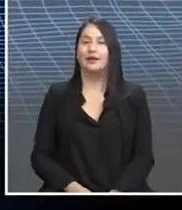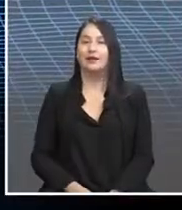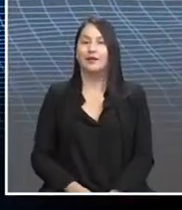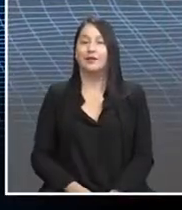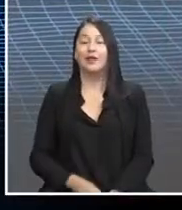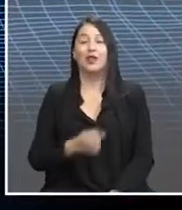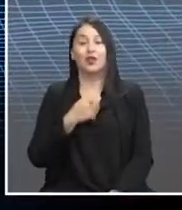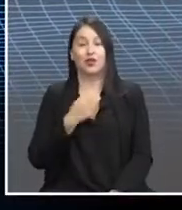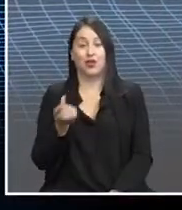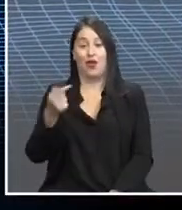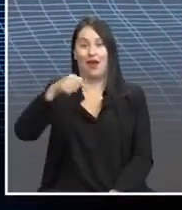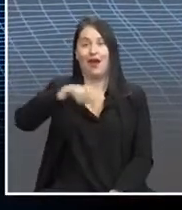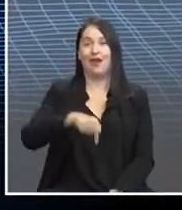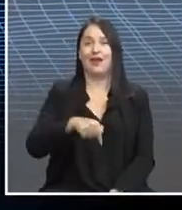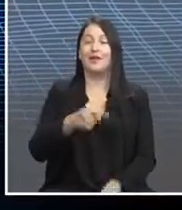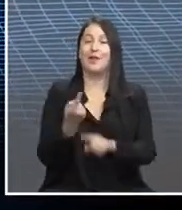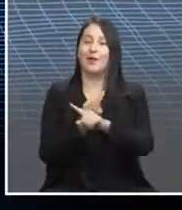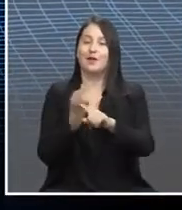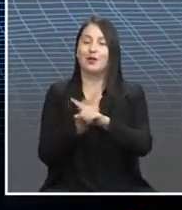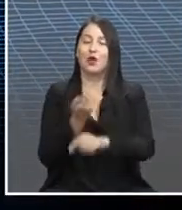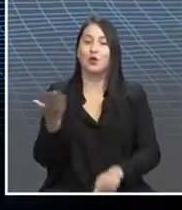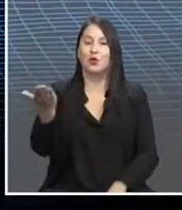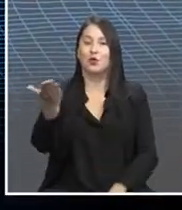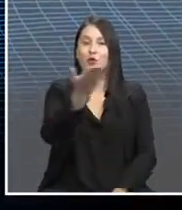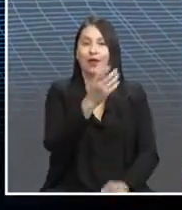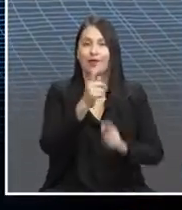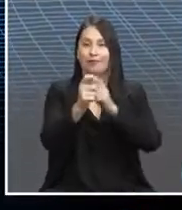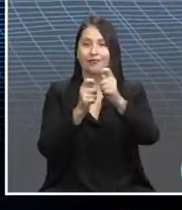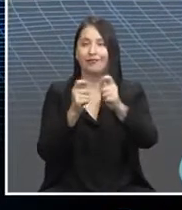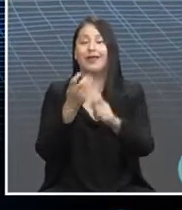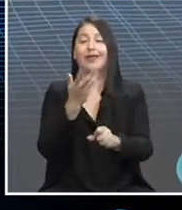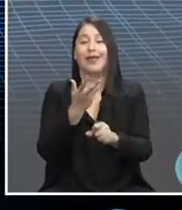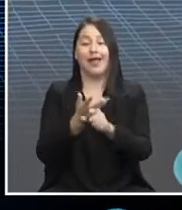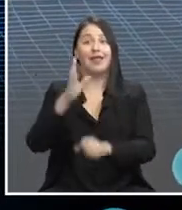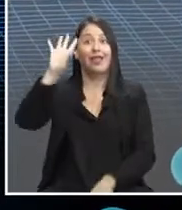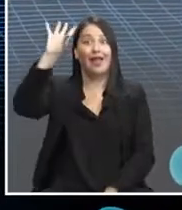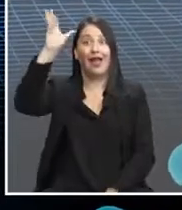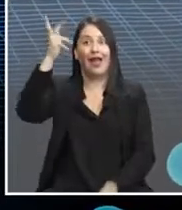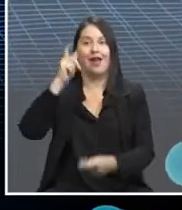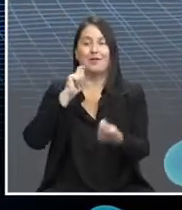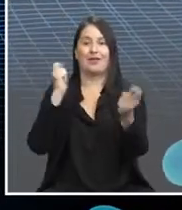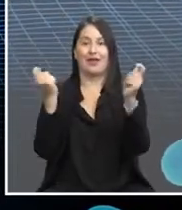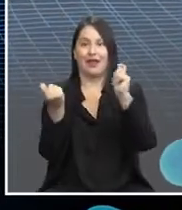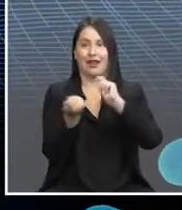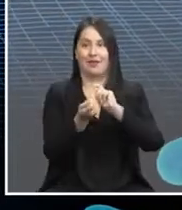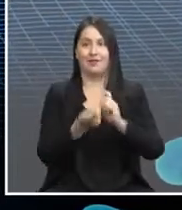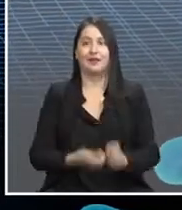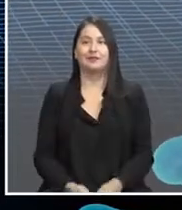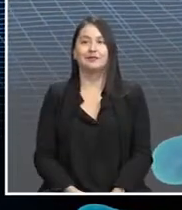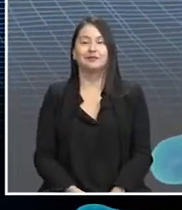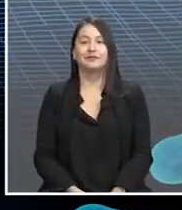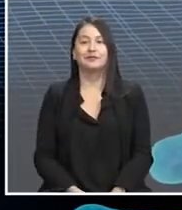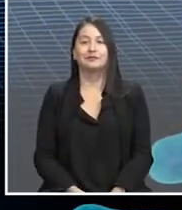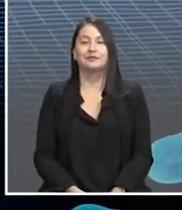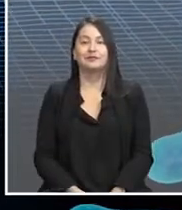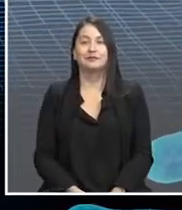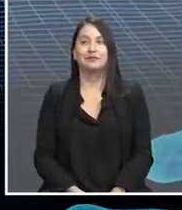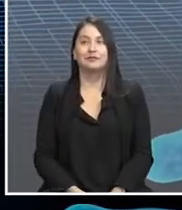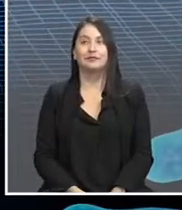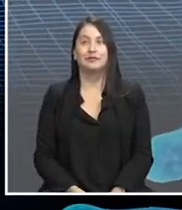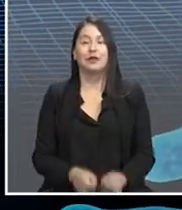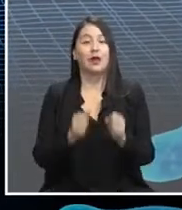existential risk of climate change. You may have noticed that the way people are talking about climate is